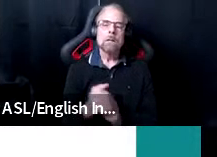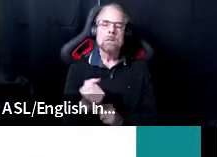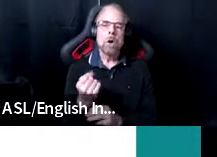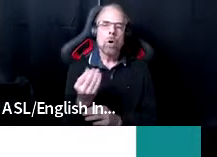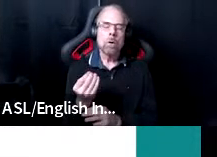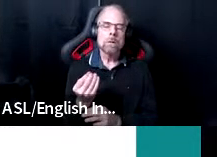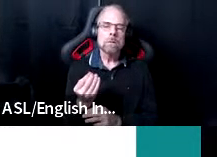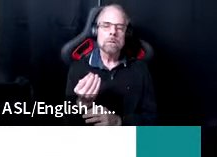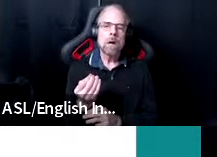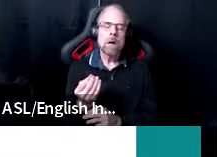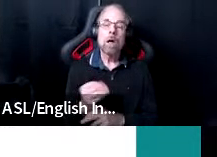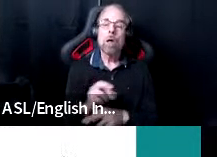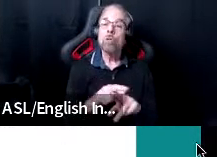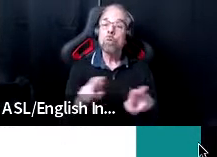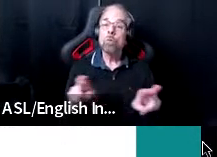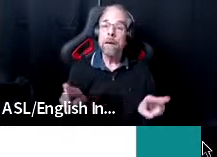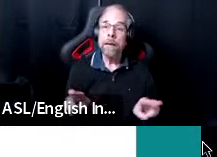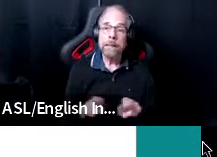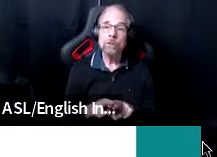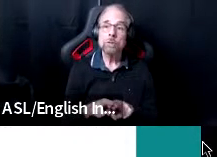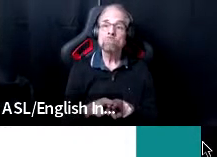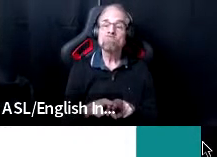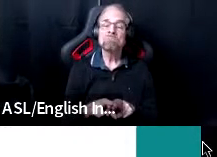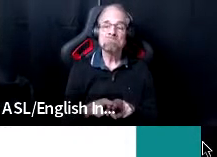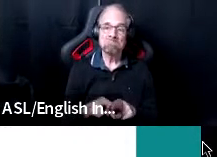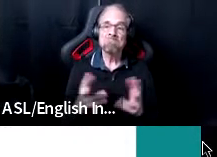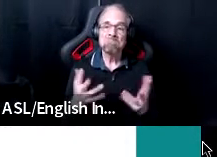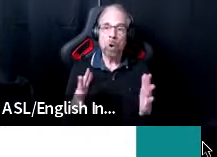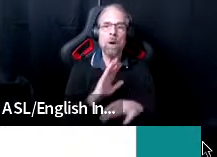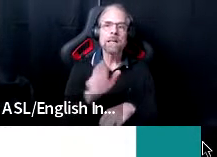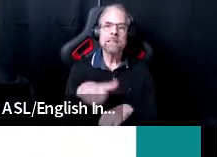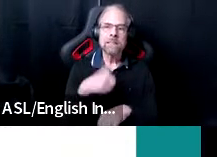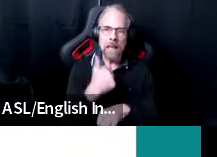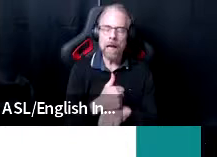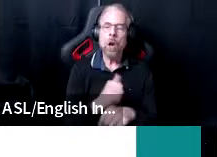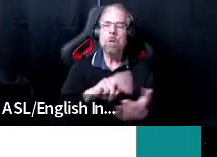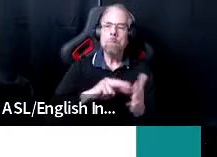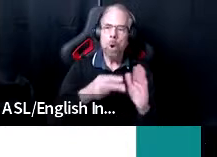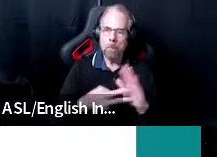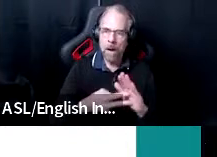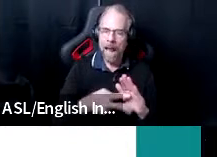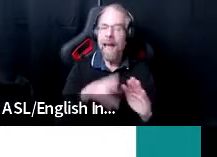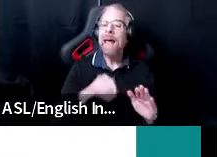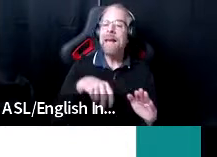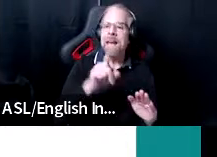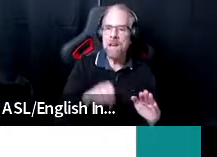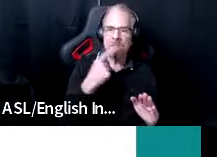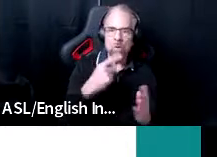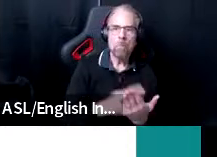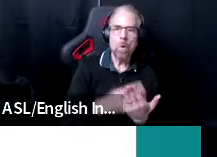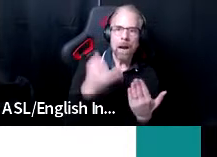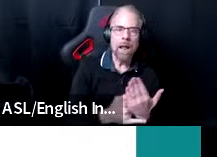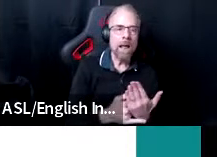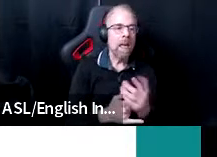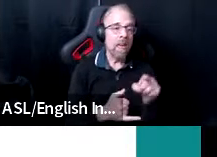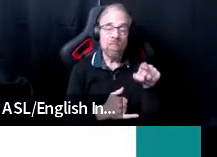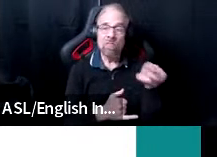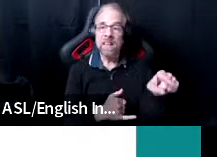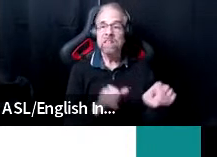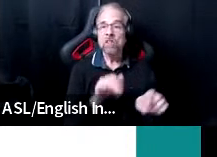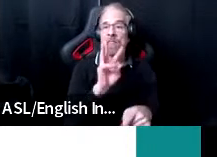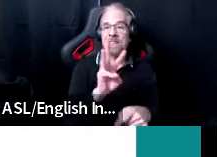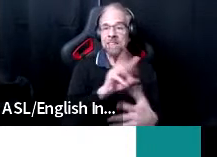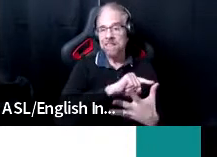the region has established the purpose and need for this project, and these are the 6 purpose and need